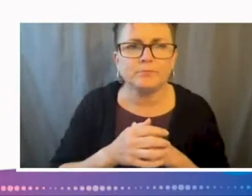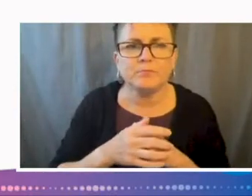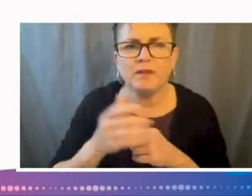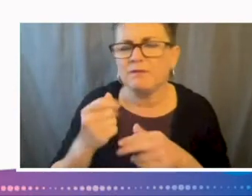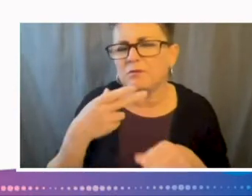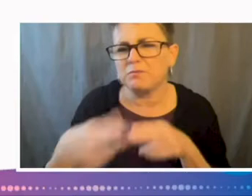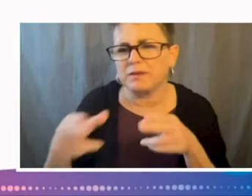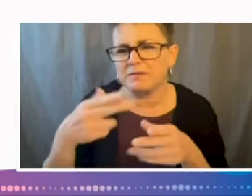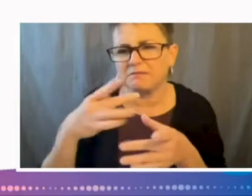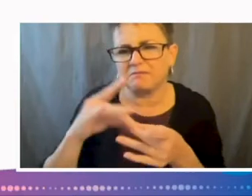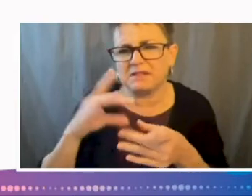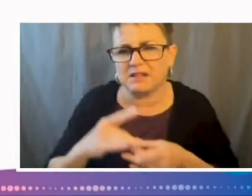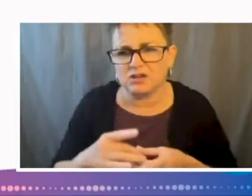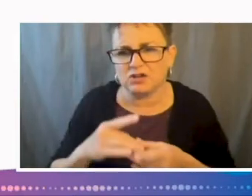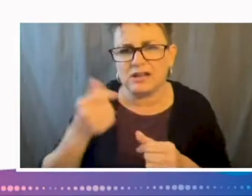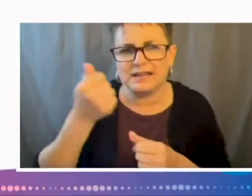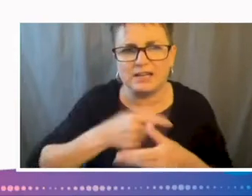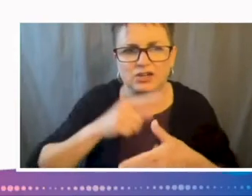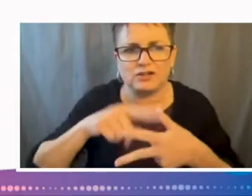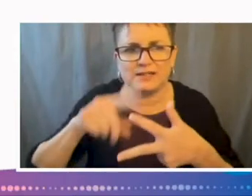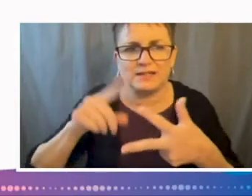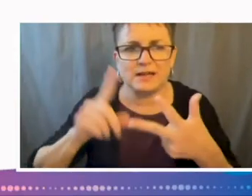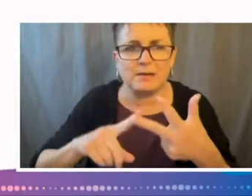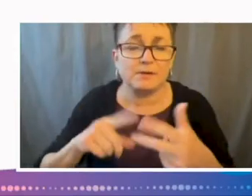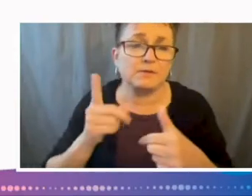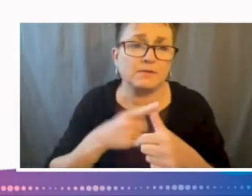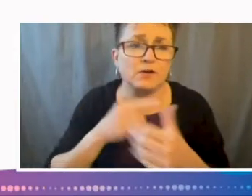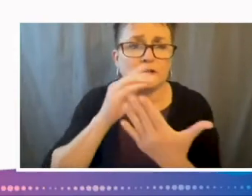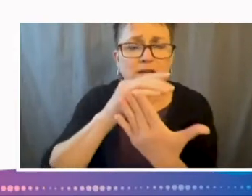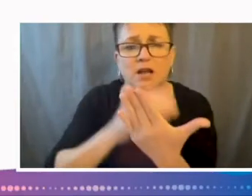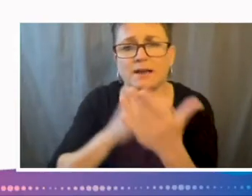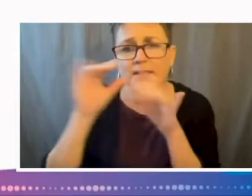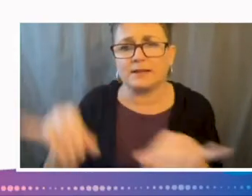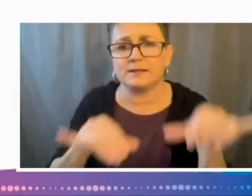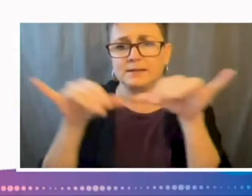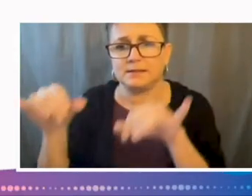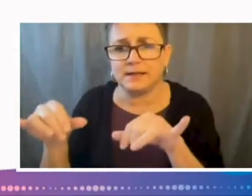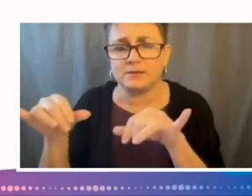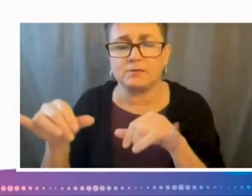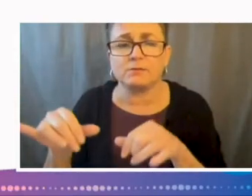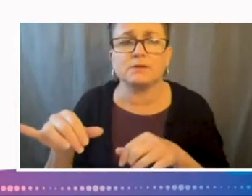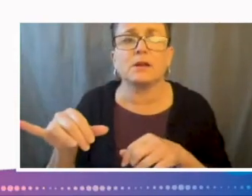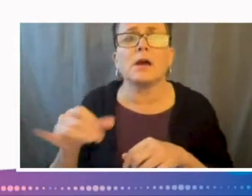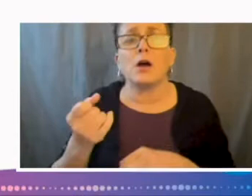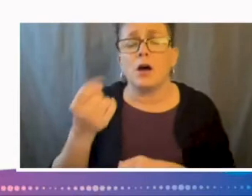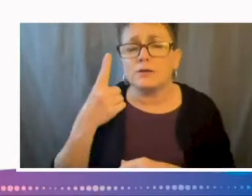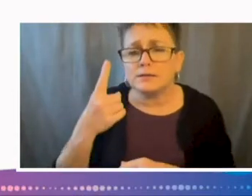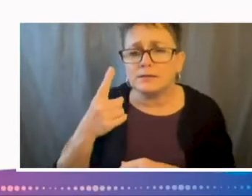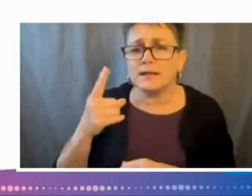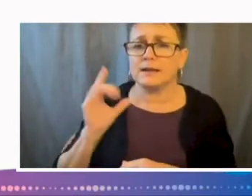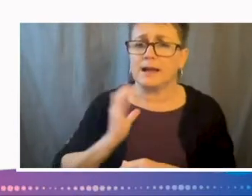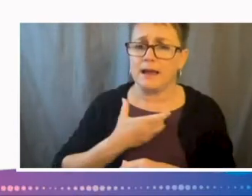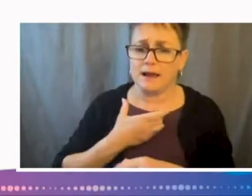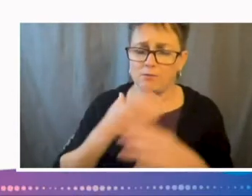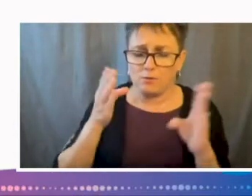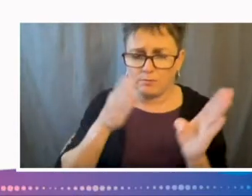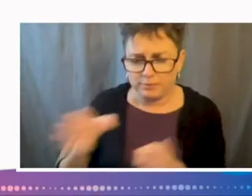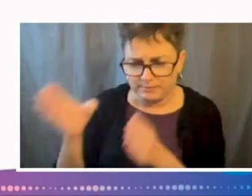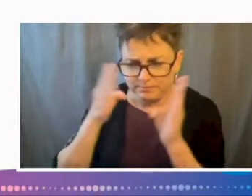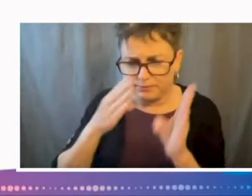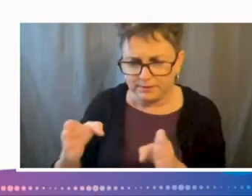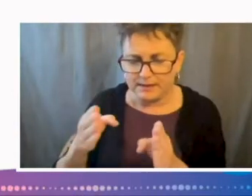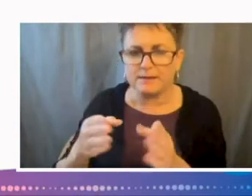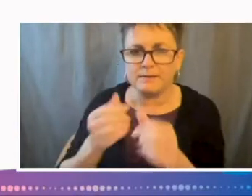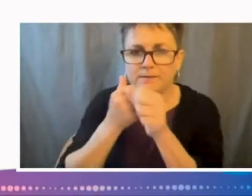each. First one is guidelines and standards. New Jersey Transit Planning maintains a guidelines and standards manual to